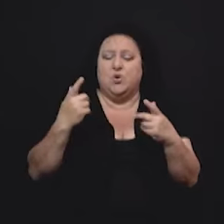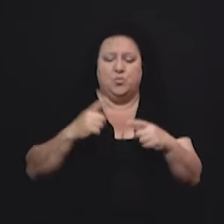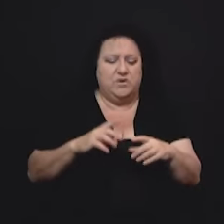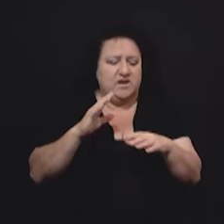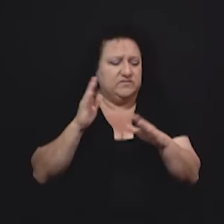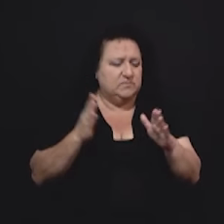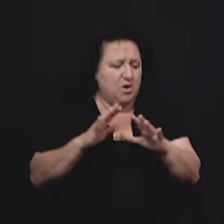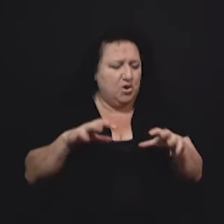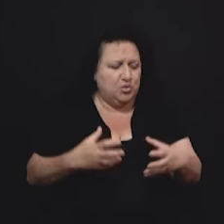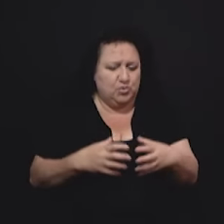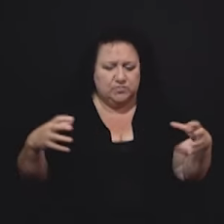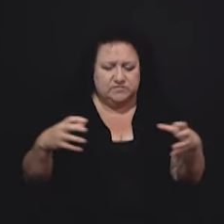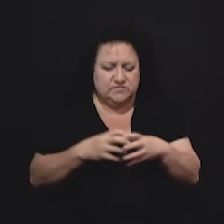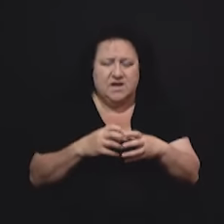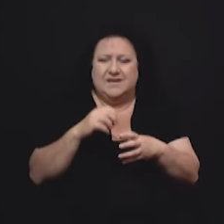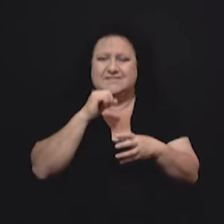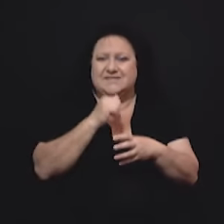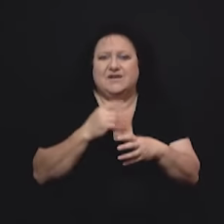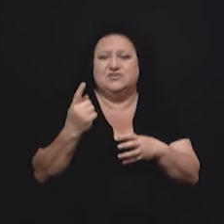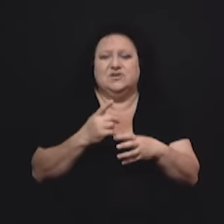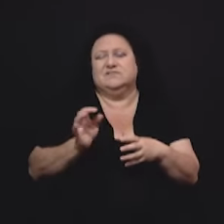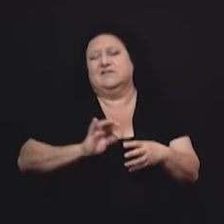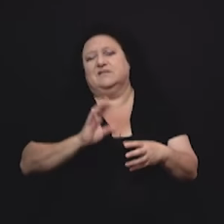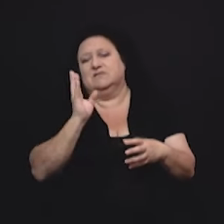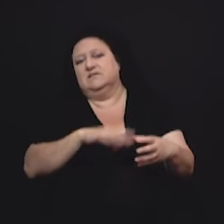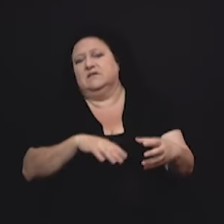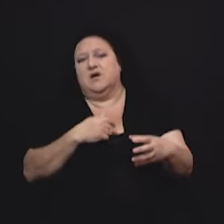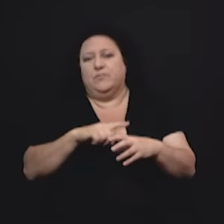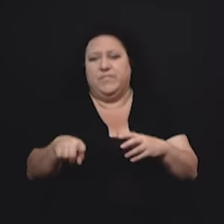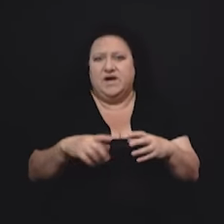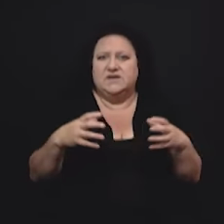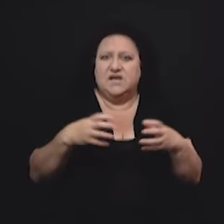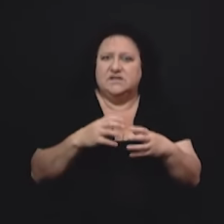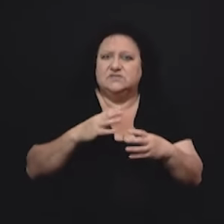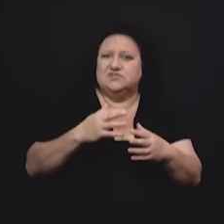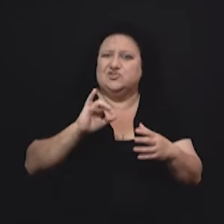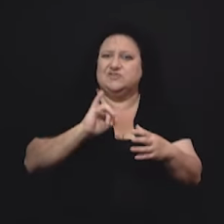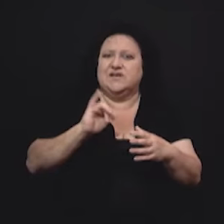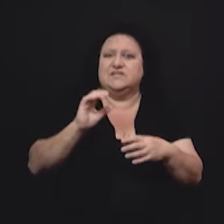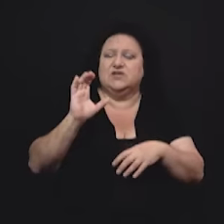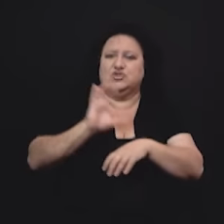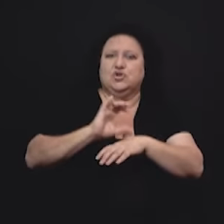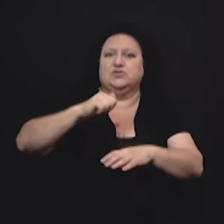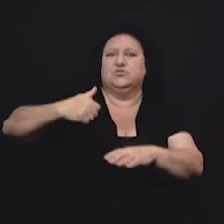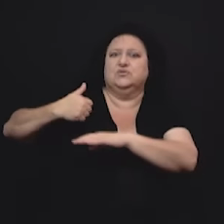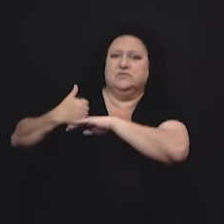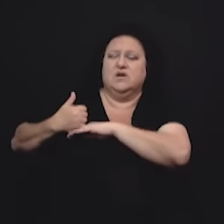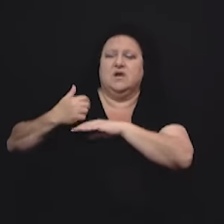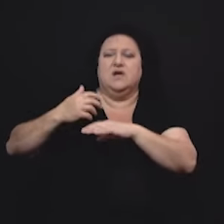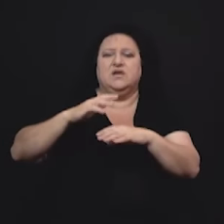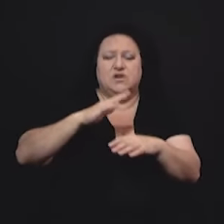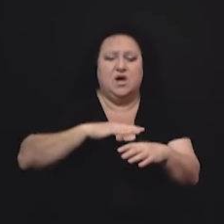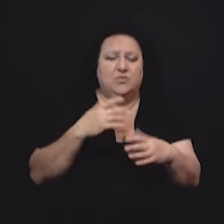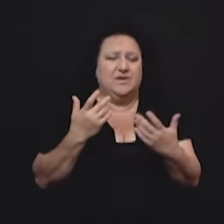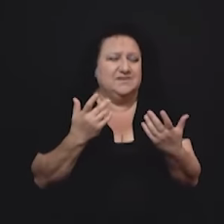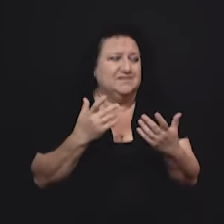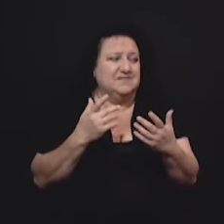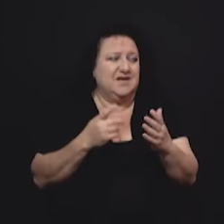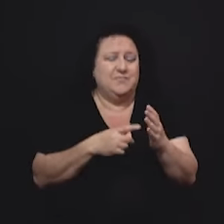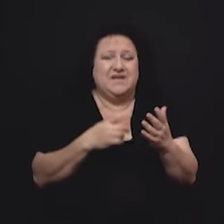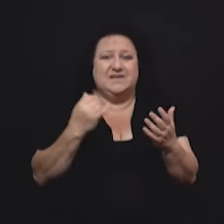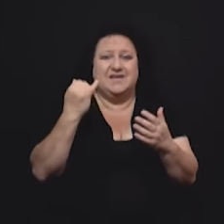to the early church. If there isn't vibrancy in our churches today, maybe it's because we've forgotten the necessity of eating together,